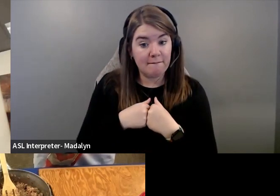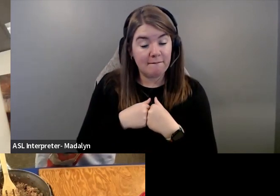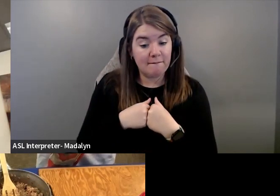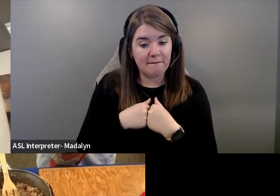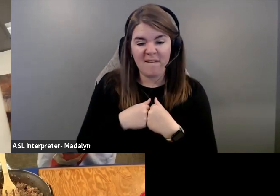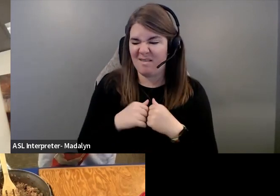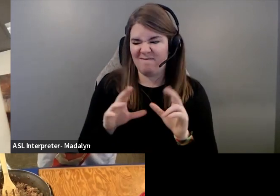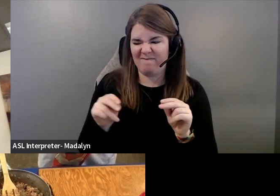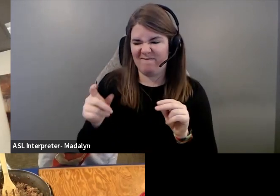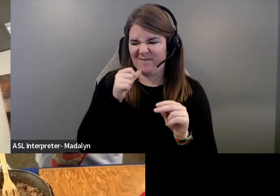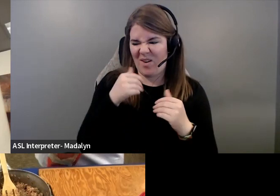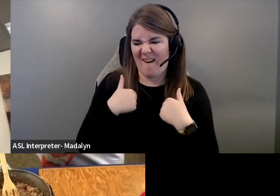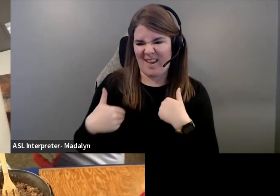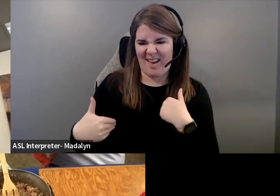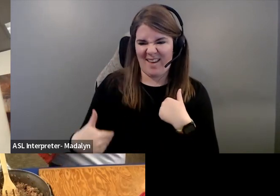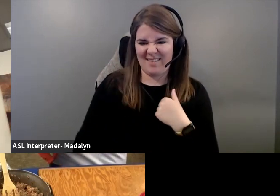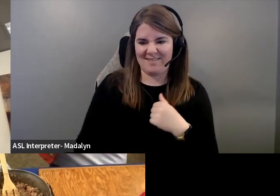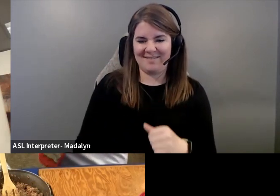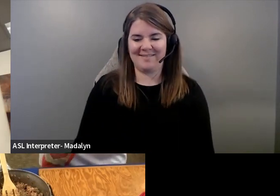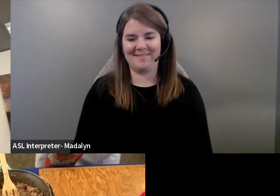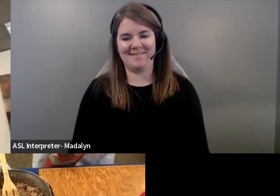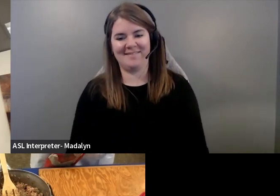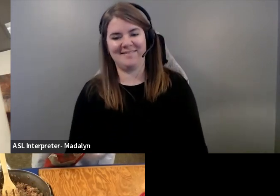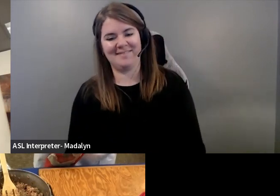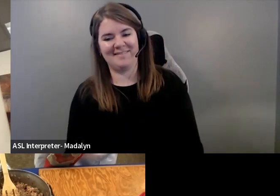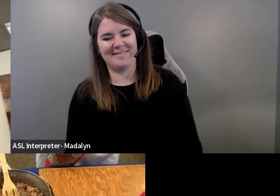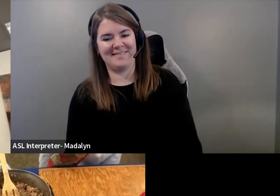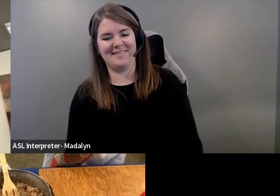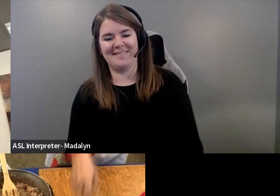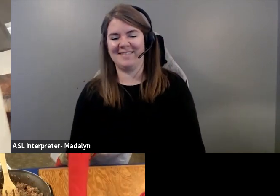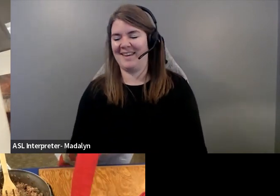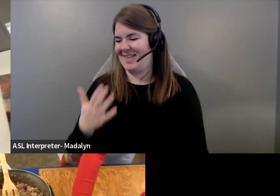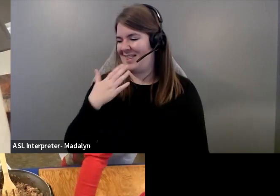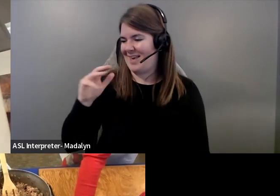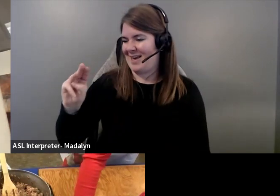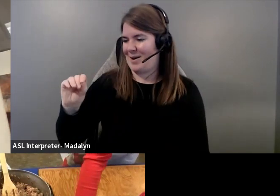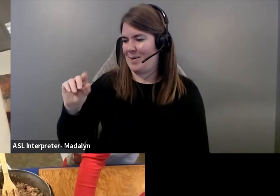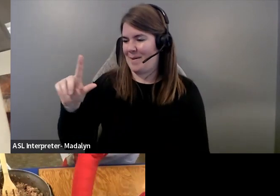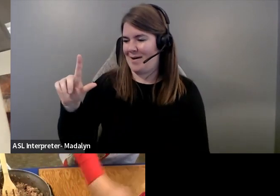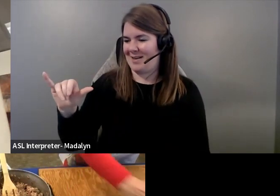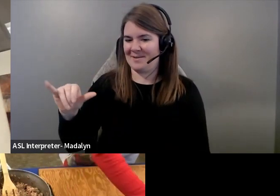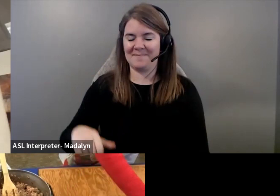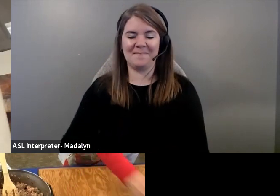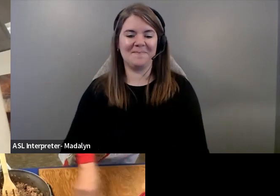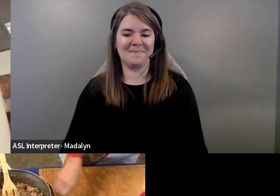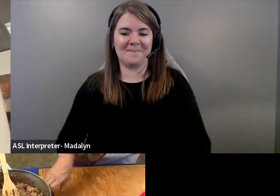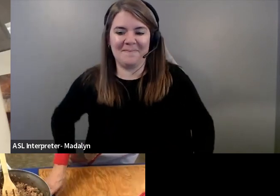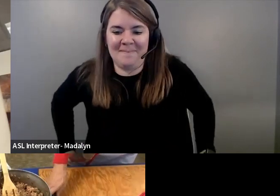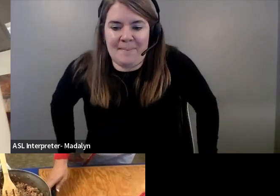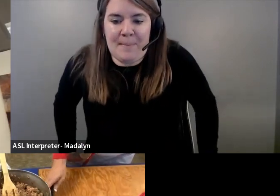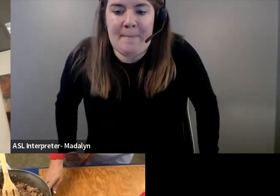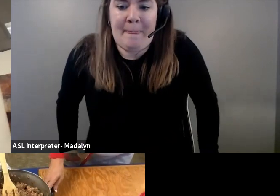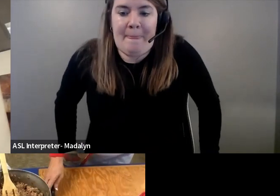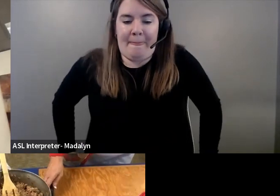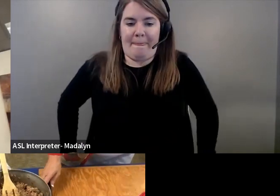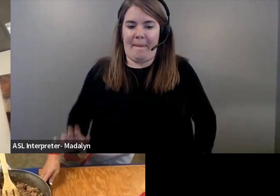No, you don't have it just yet. Okay. Thank you, Molly. We will, I will save